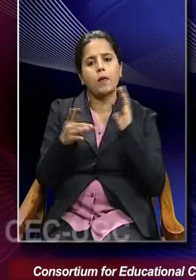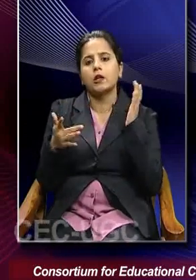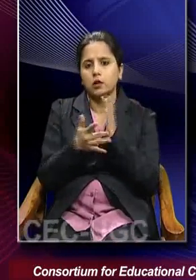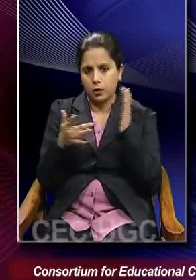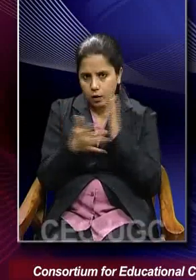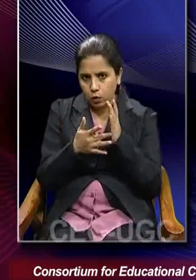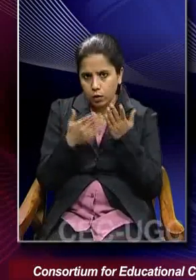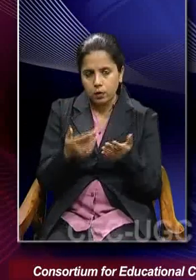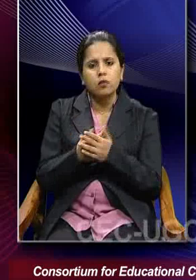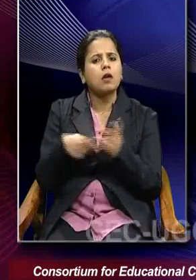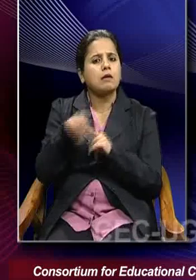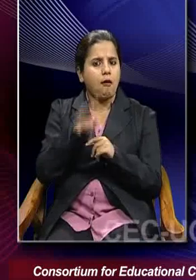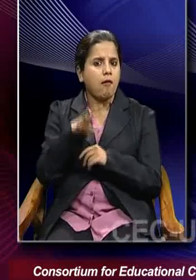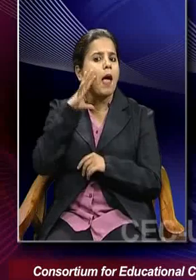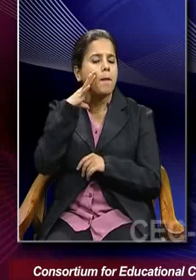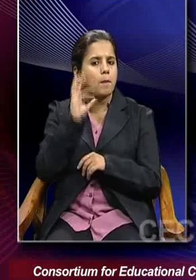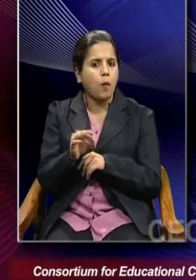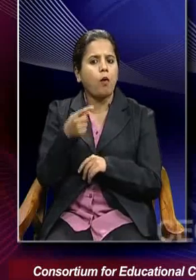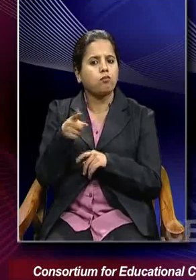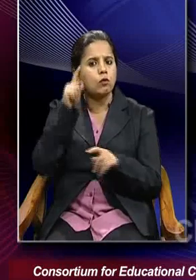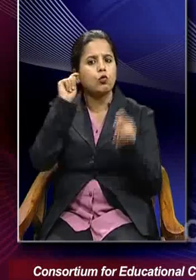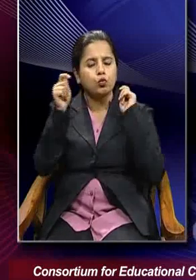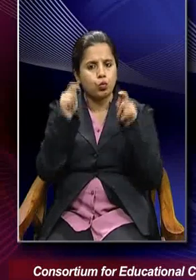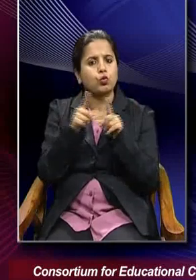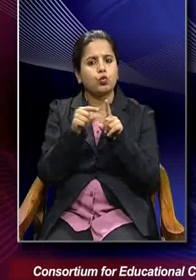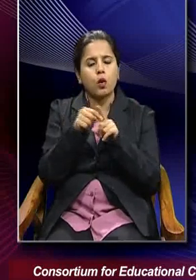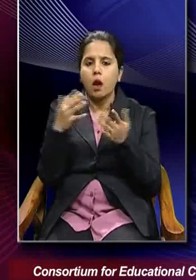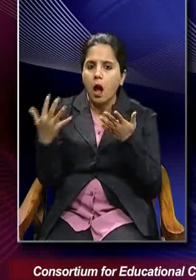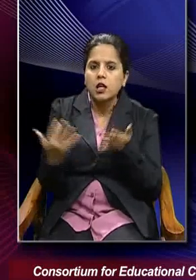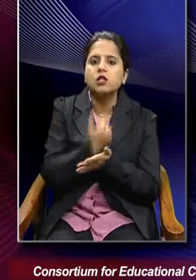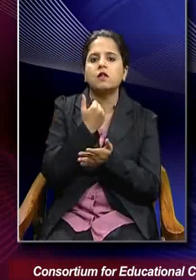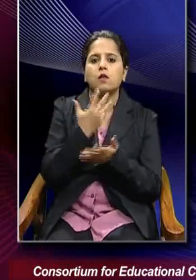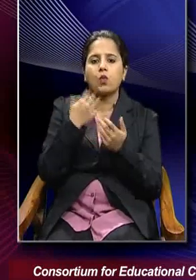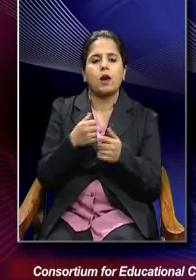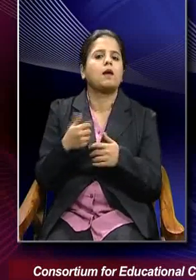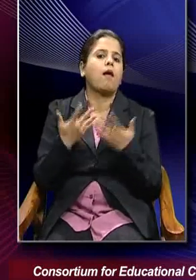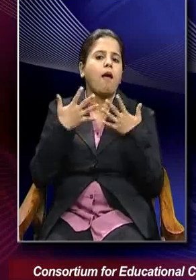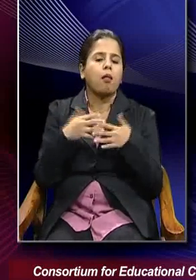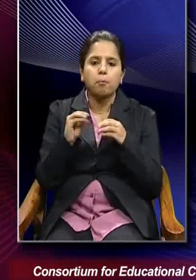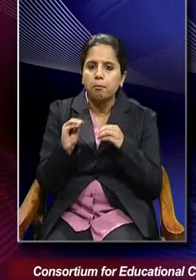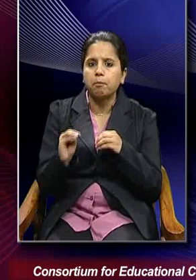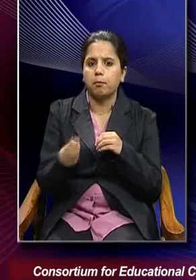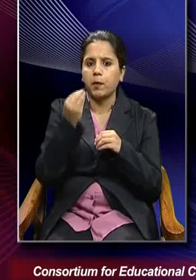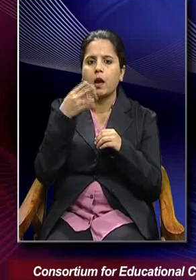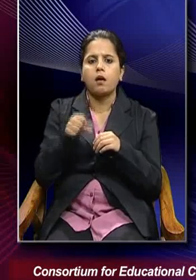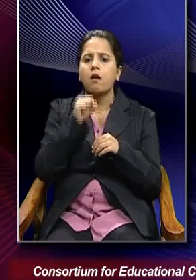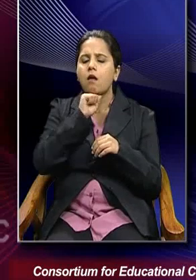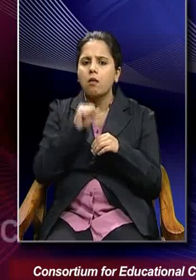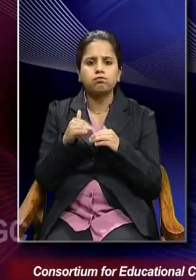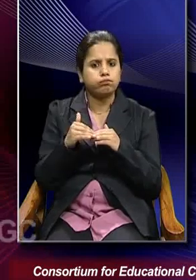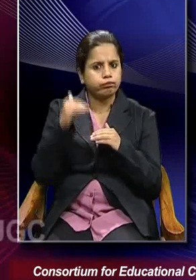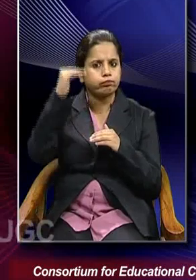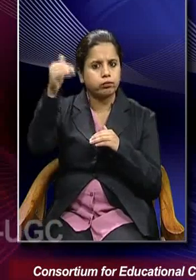technologies have an important role to play to achieve healthier aging.